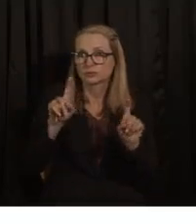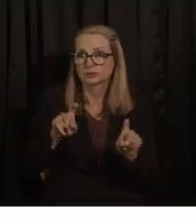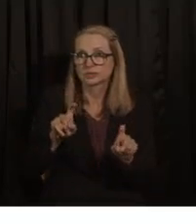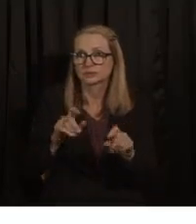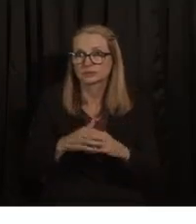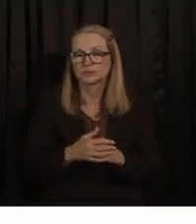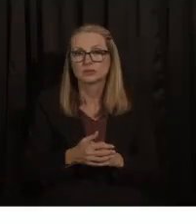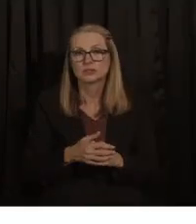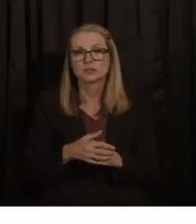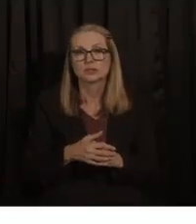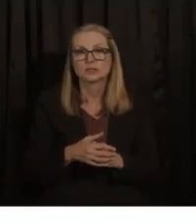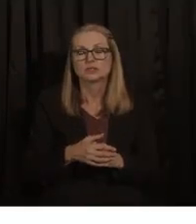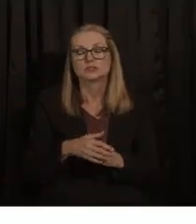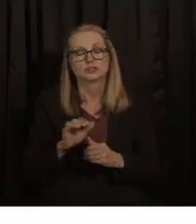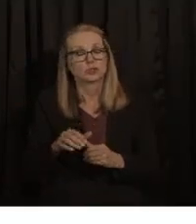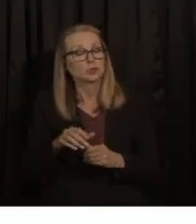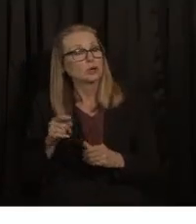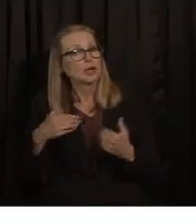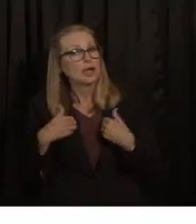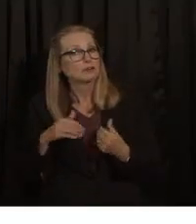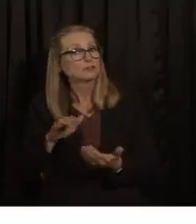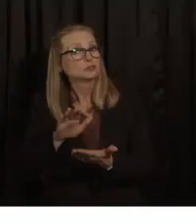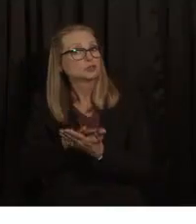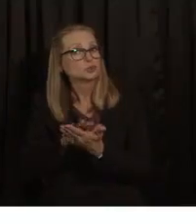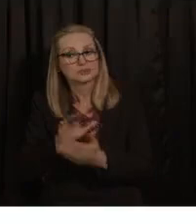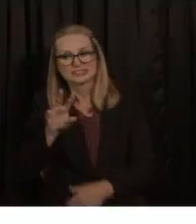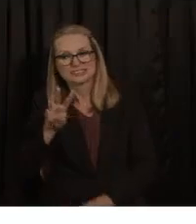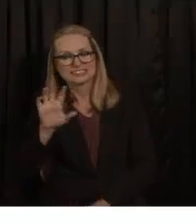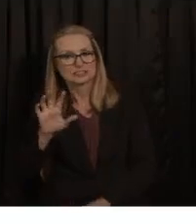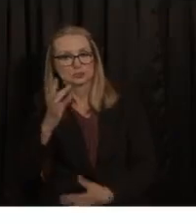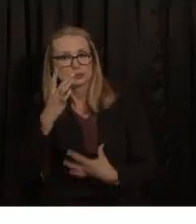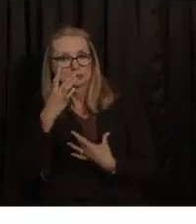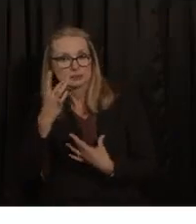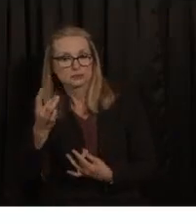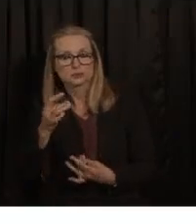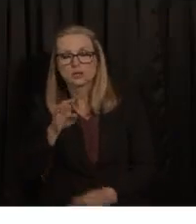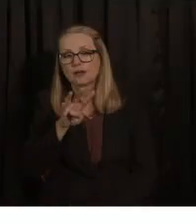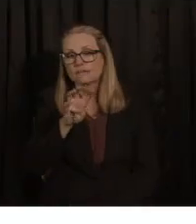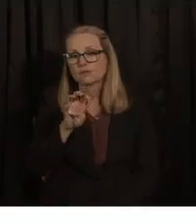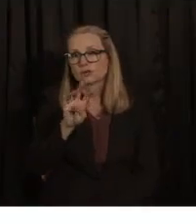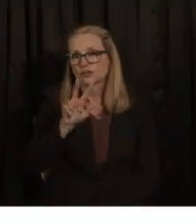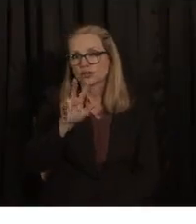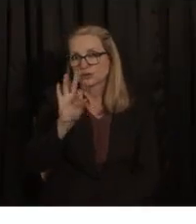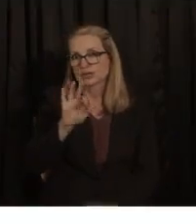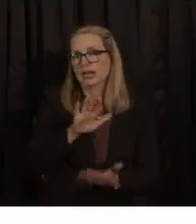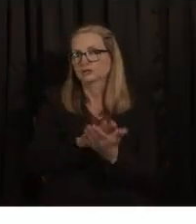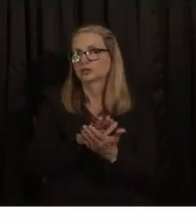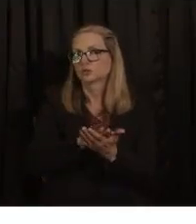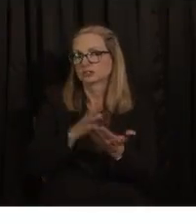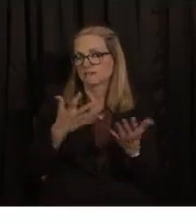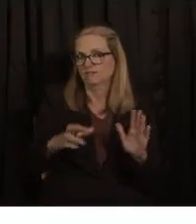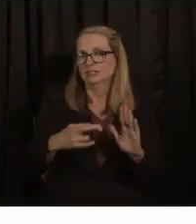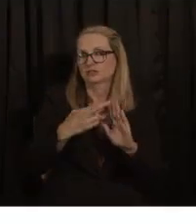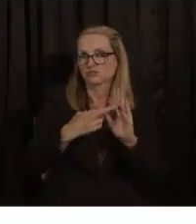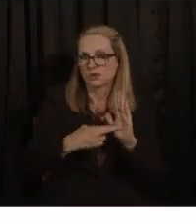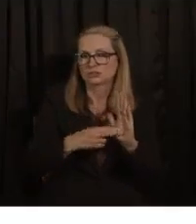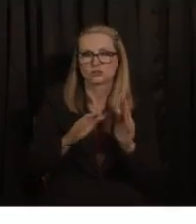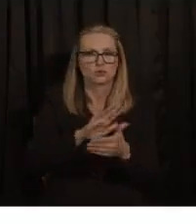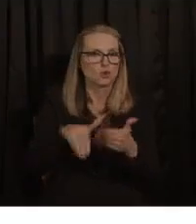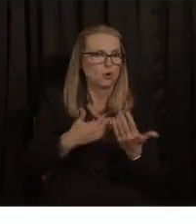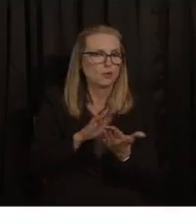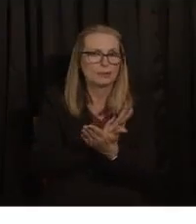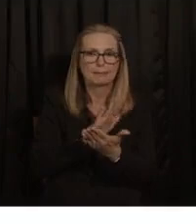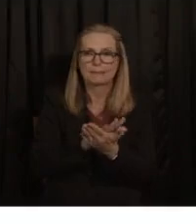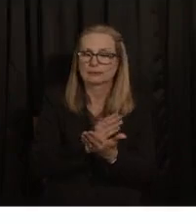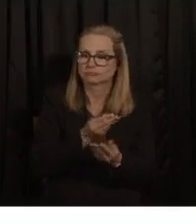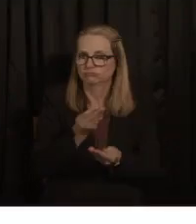600 interested schools, and 439 schools have completed enrollment, which means that they have completed all of the paperwork and